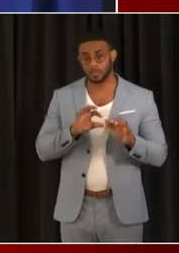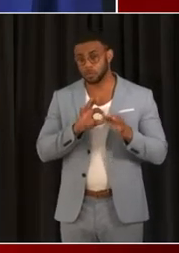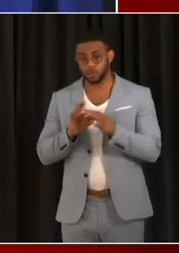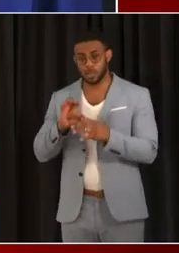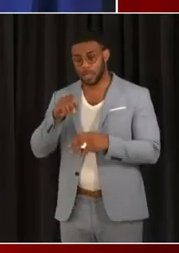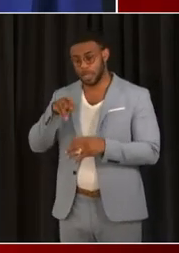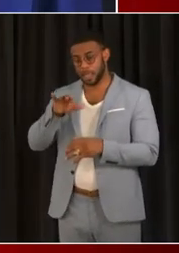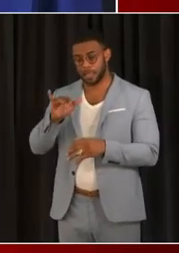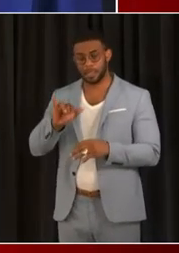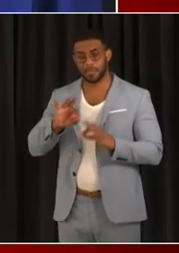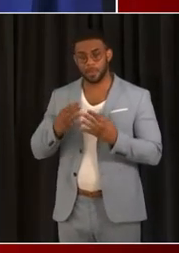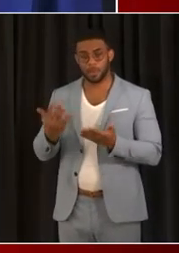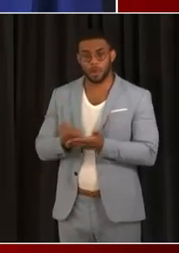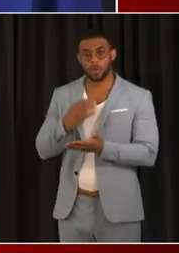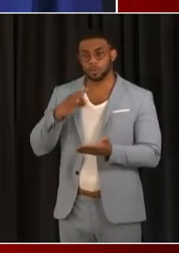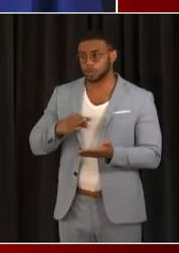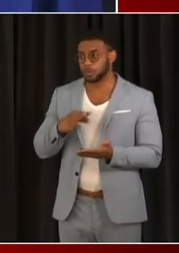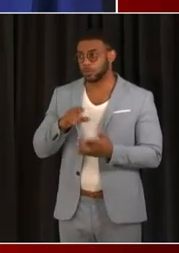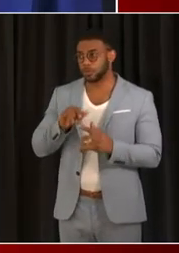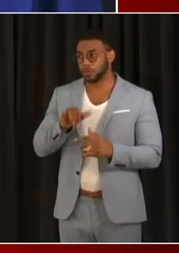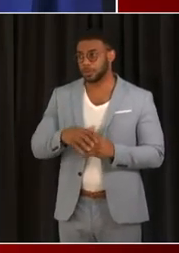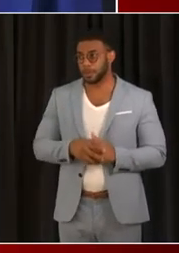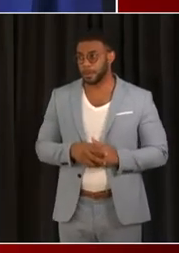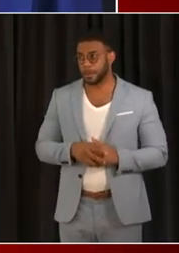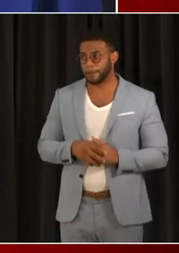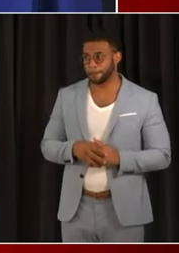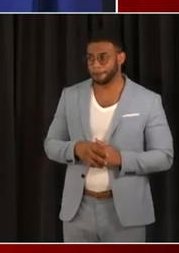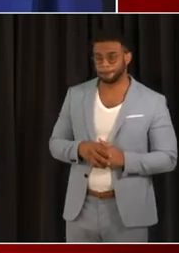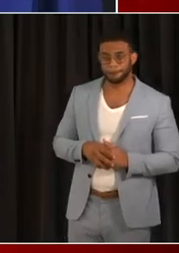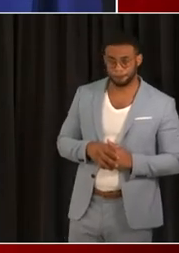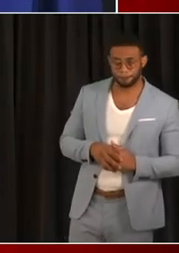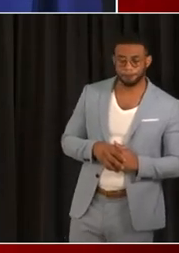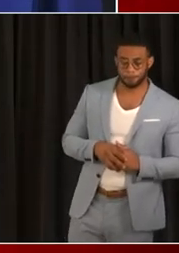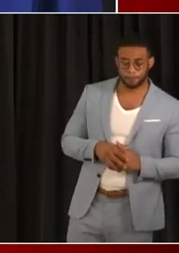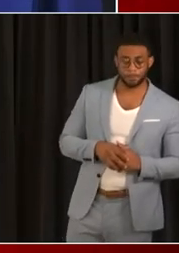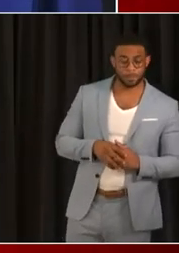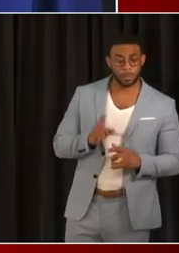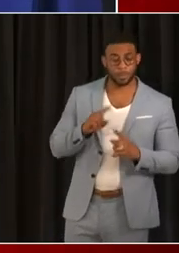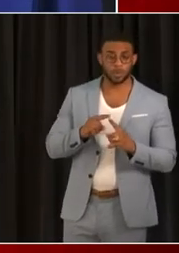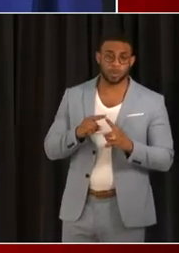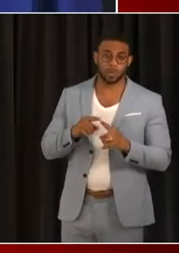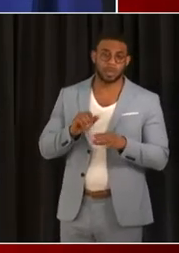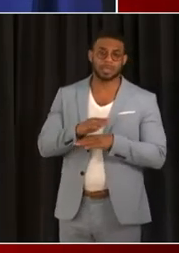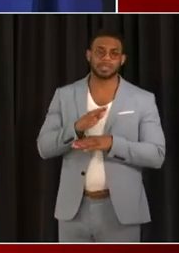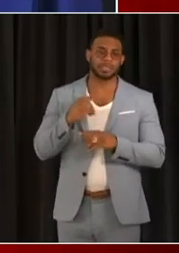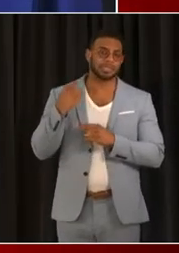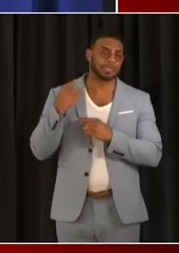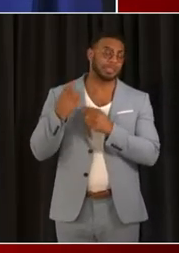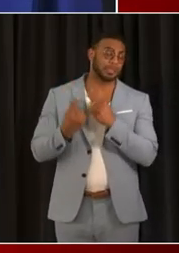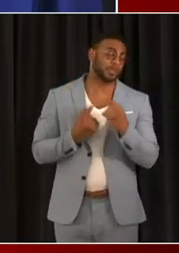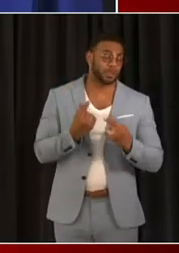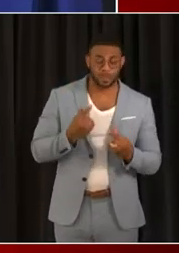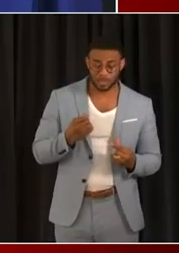associated equity that families earned from that property values in order to send generations of